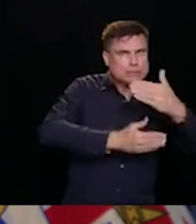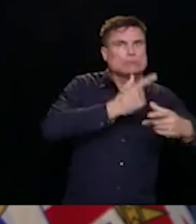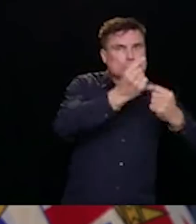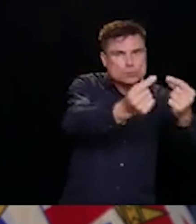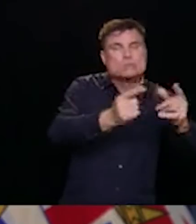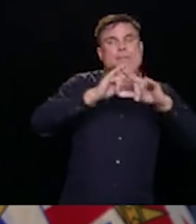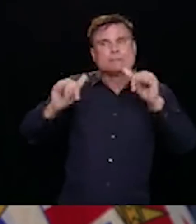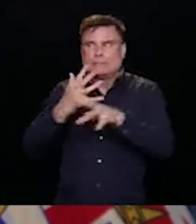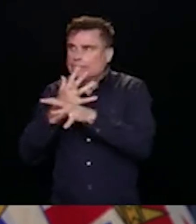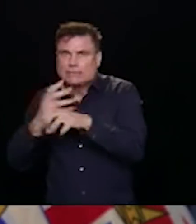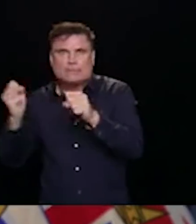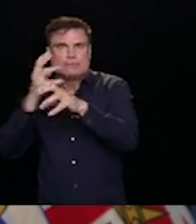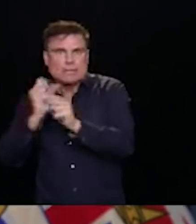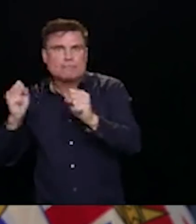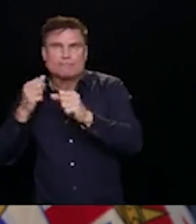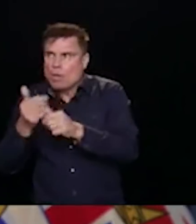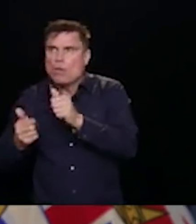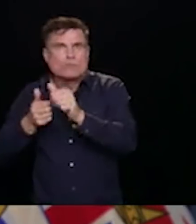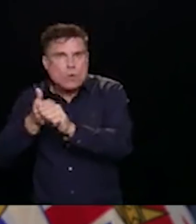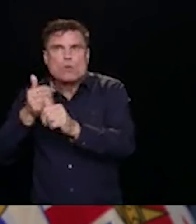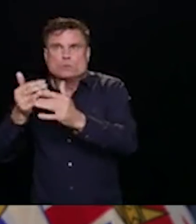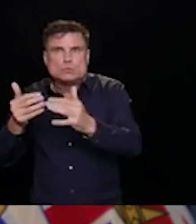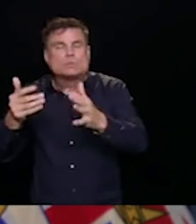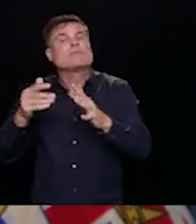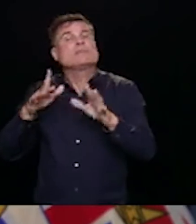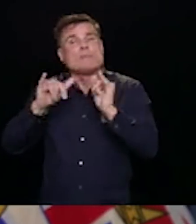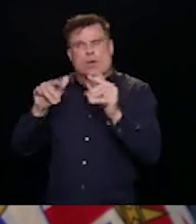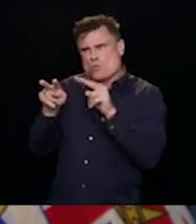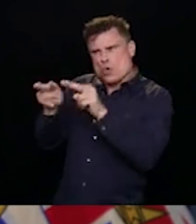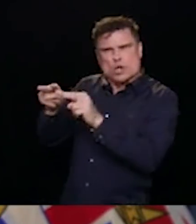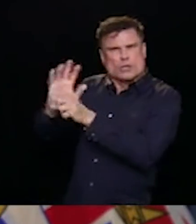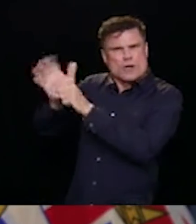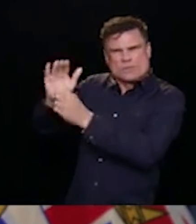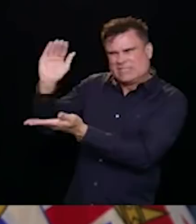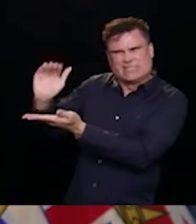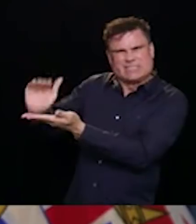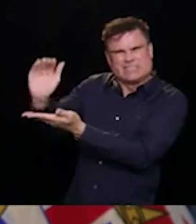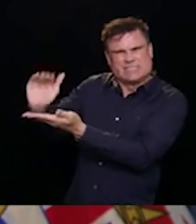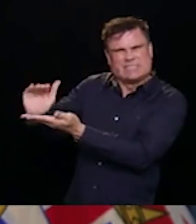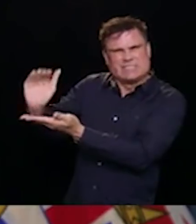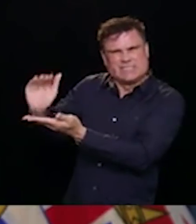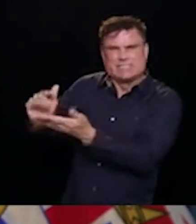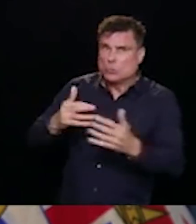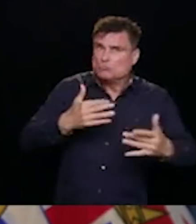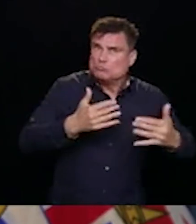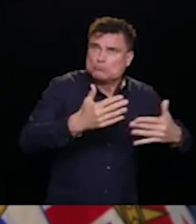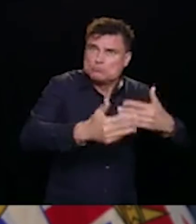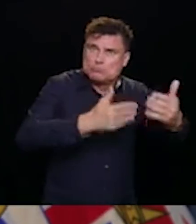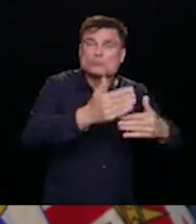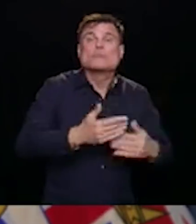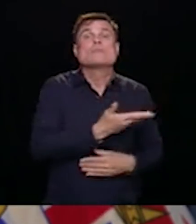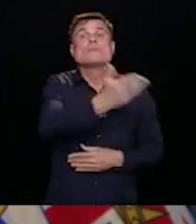the risks of those we have in our families and our communities. Some individuals may choose to continue to limit their